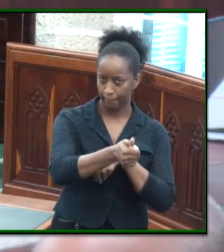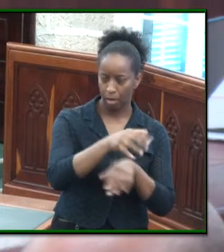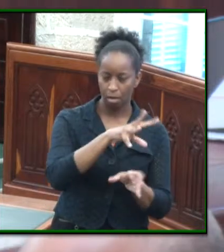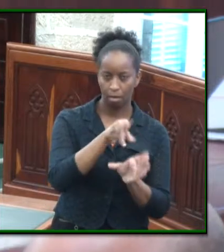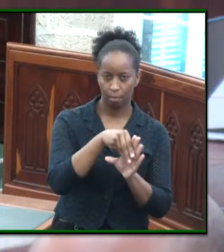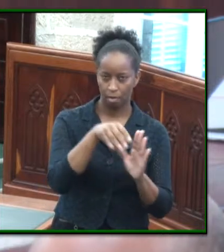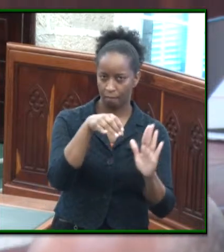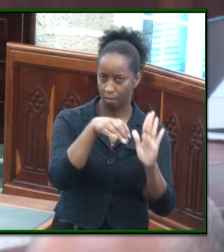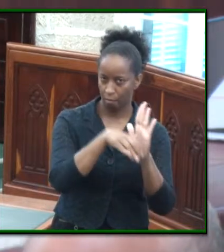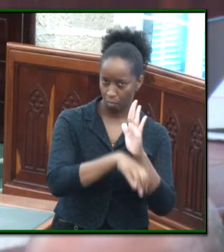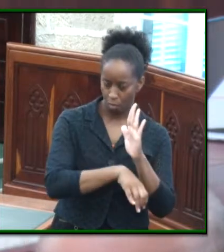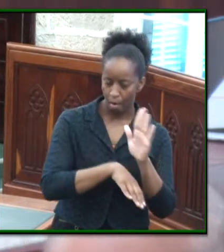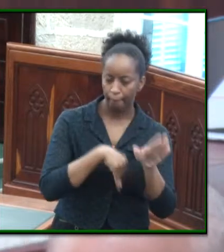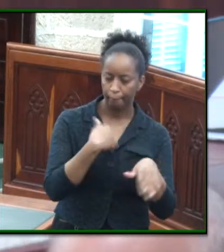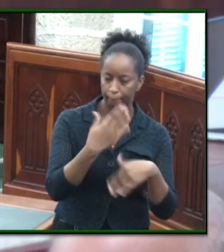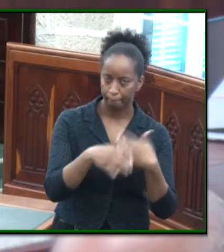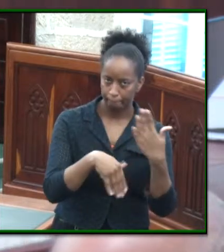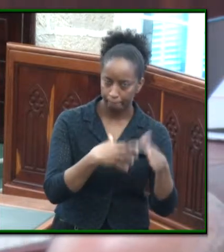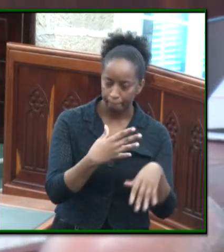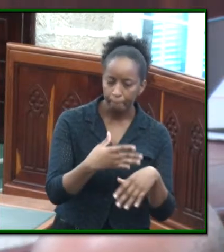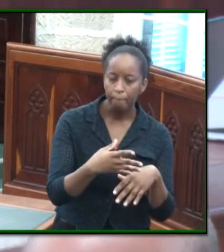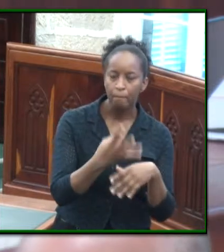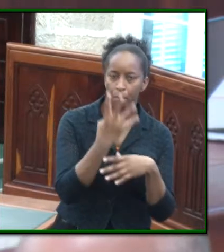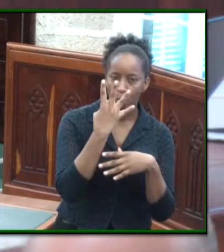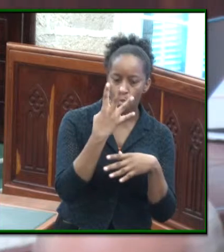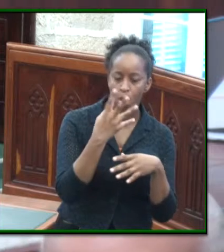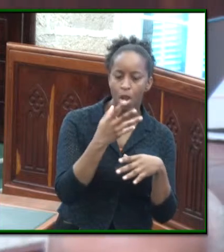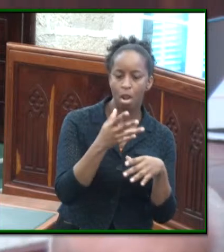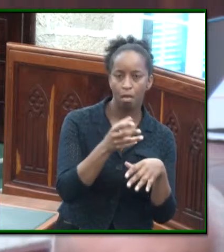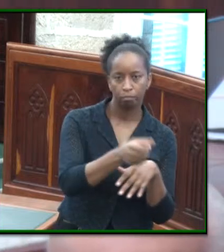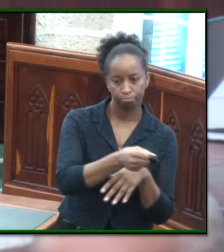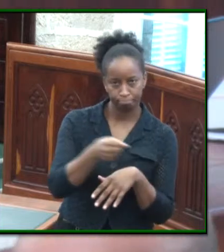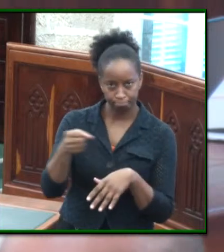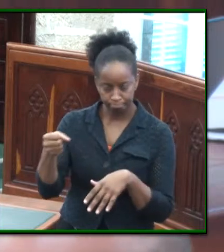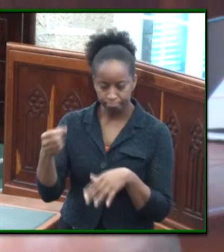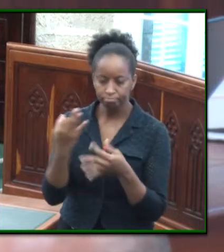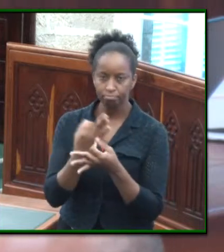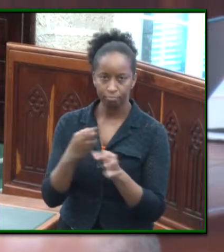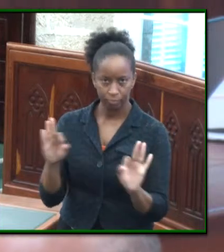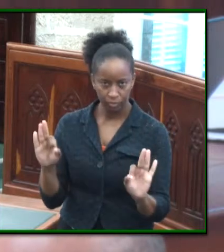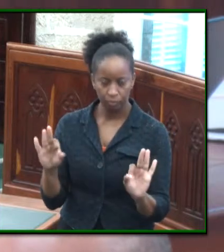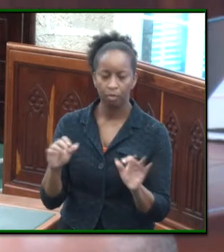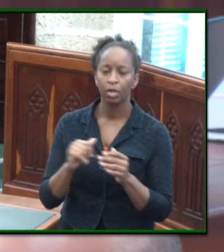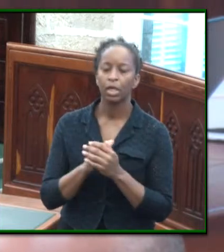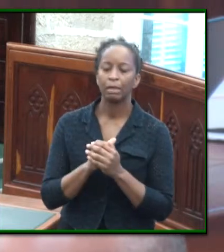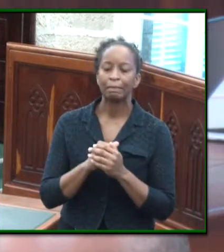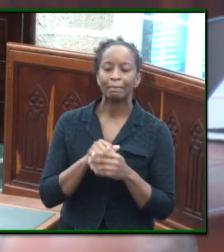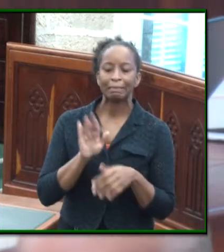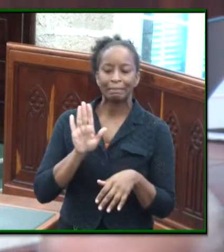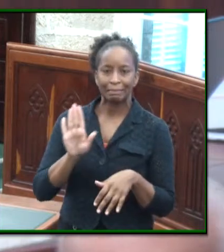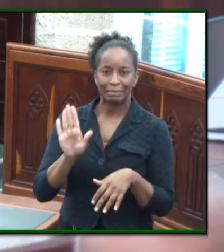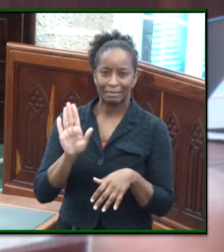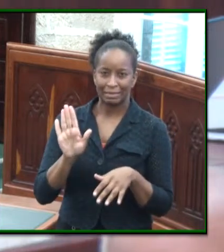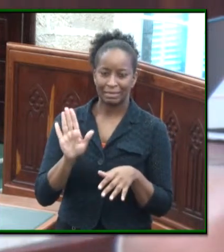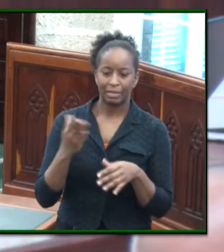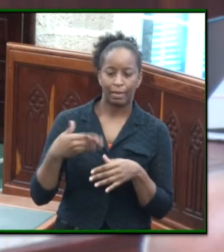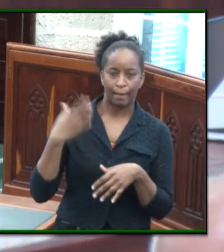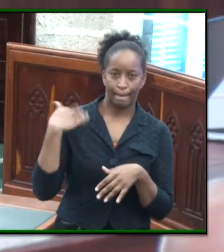Rehabilitation of Offenders Act informs this decision, and we are well aware. that in